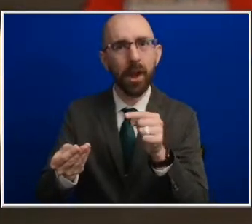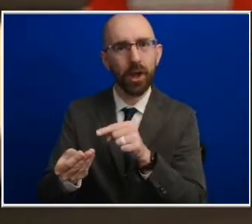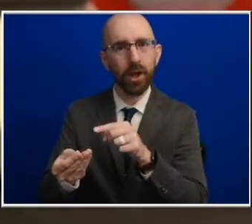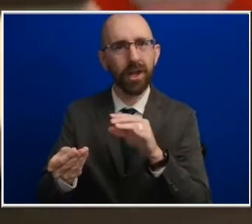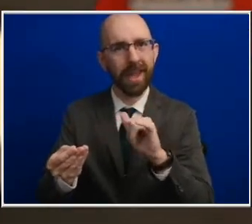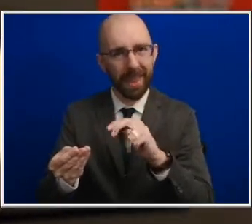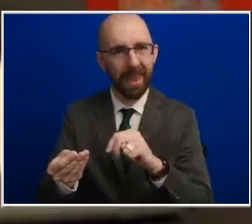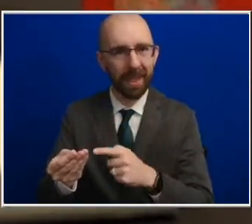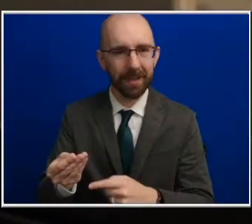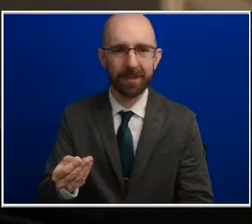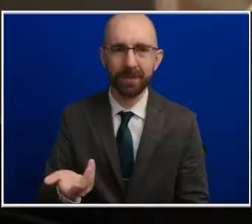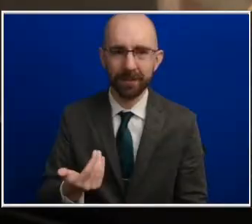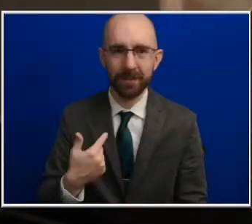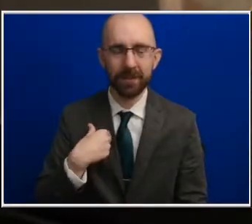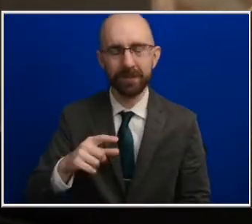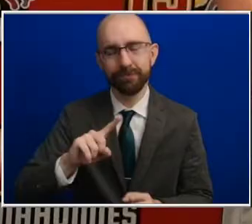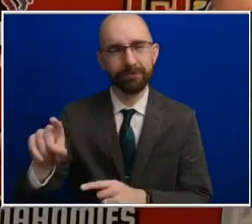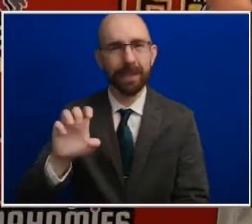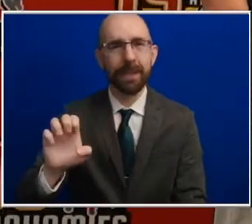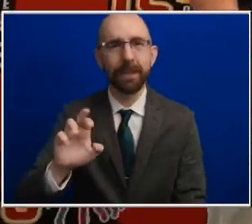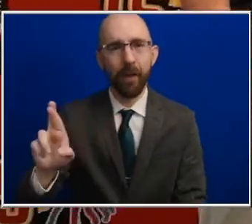went to the ER.